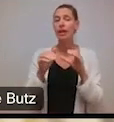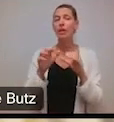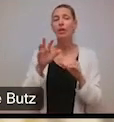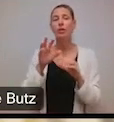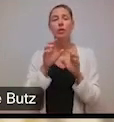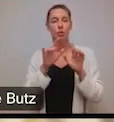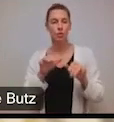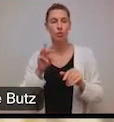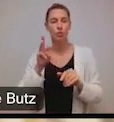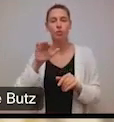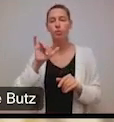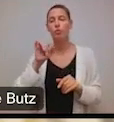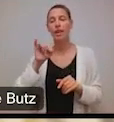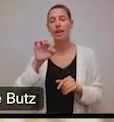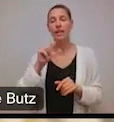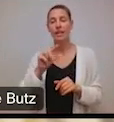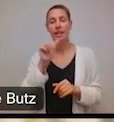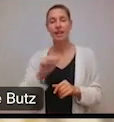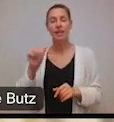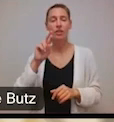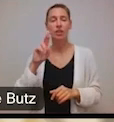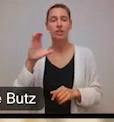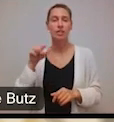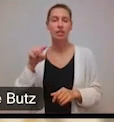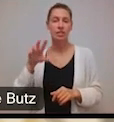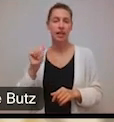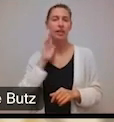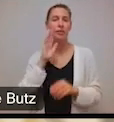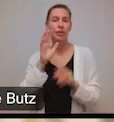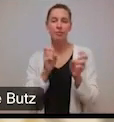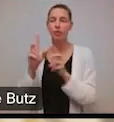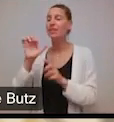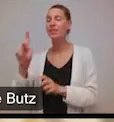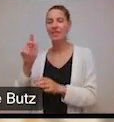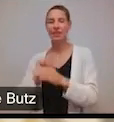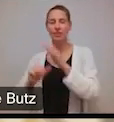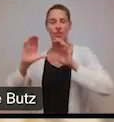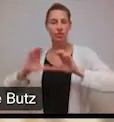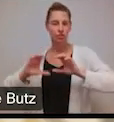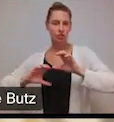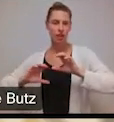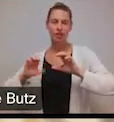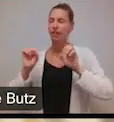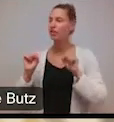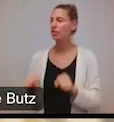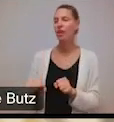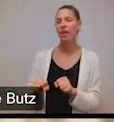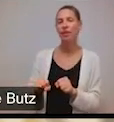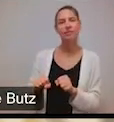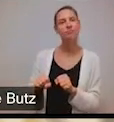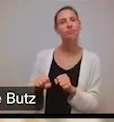writing@rrc.ca. I'll put that link in the chat, and you can reach with any of those questions or looking for more information.